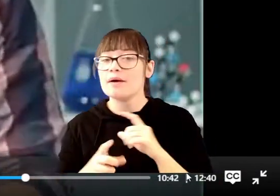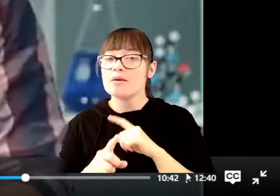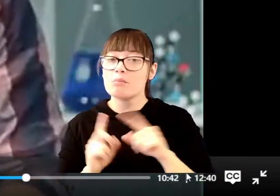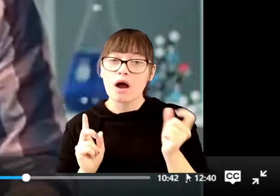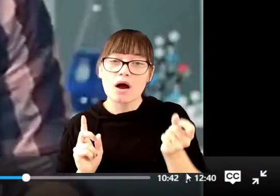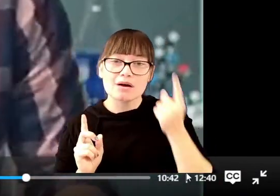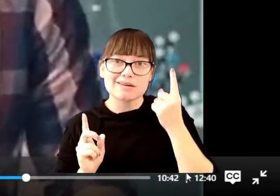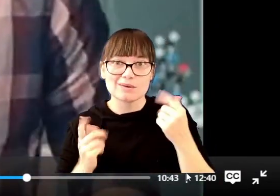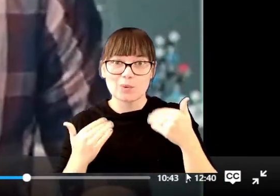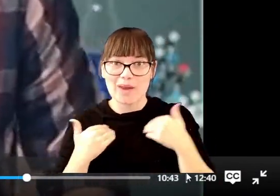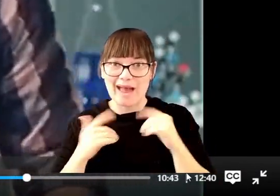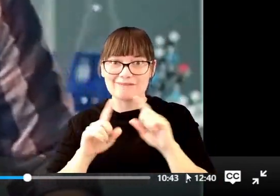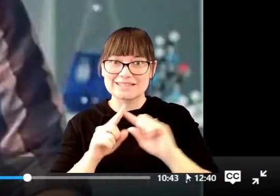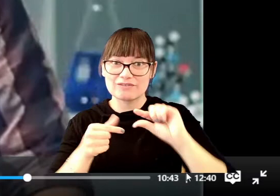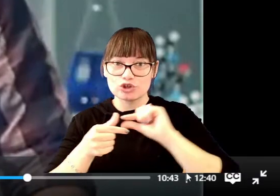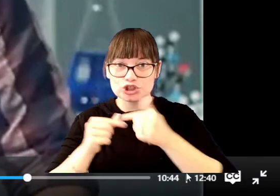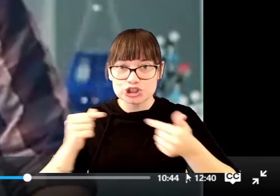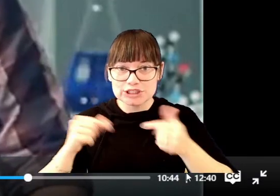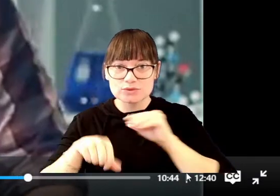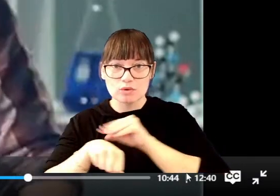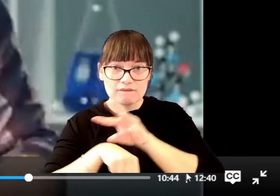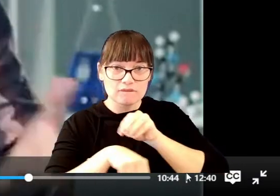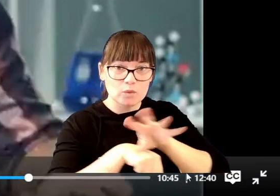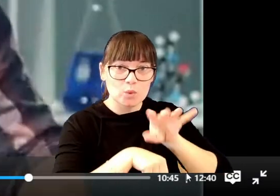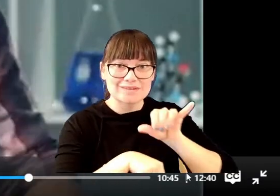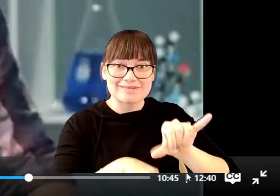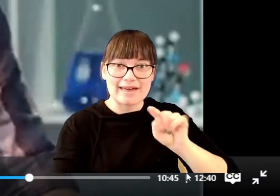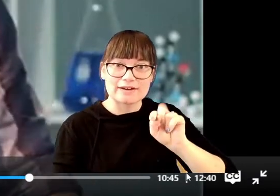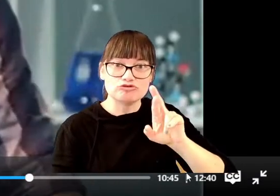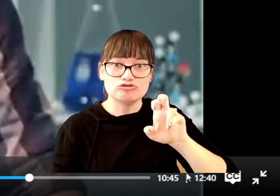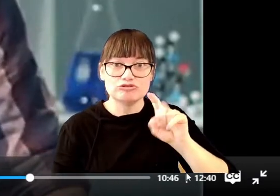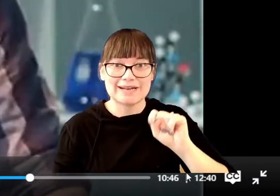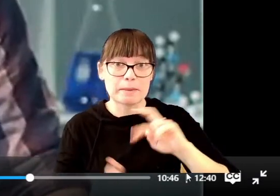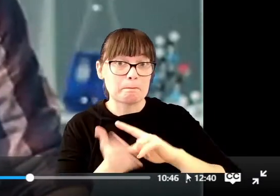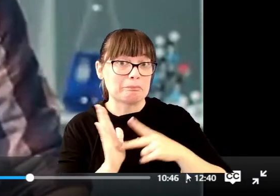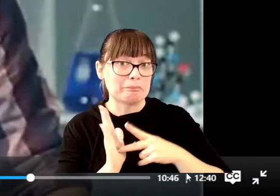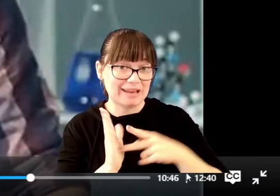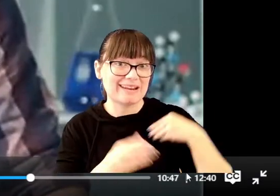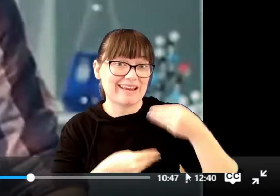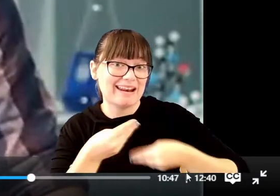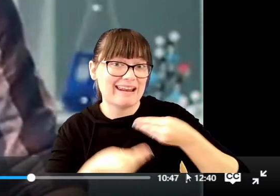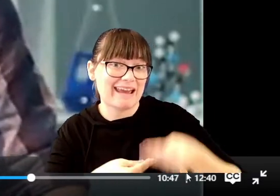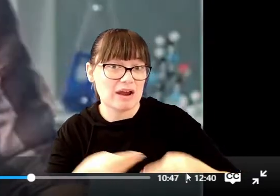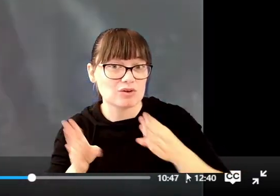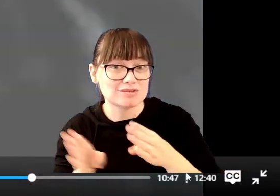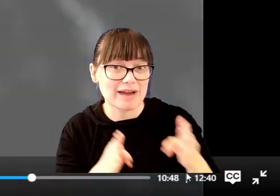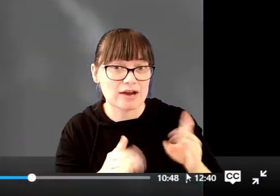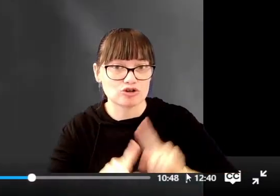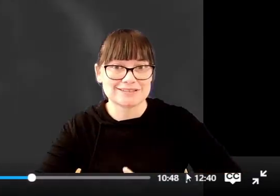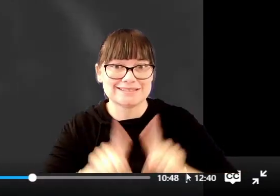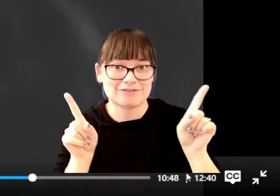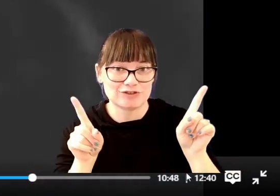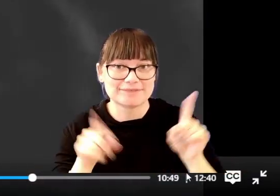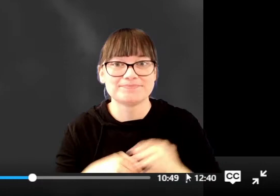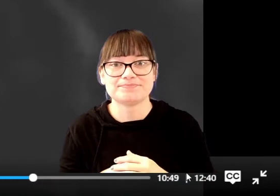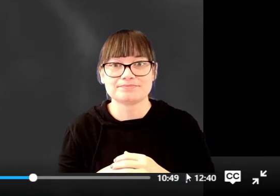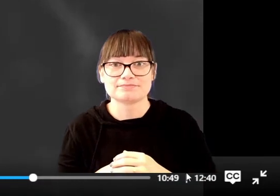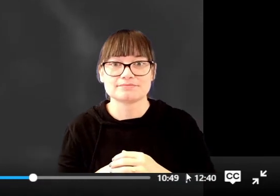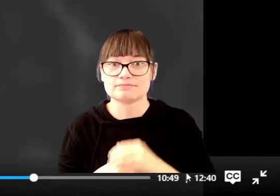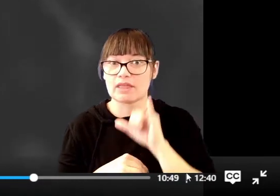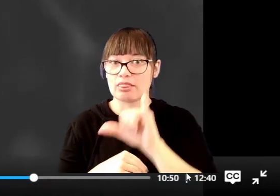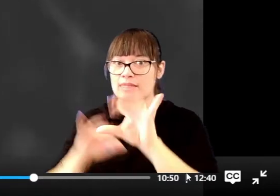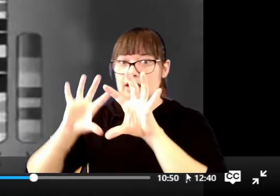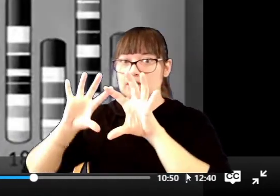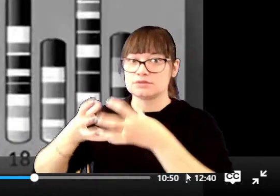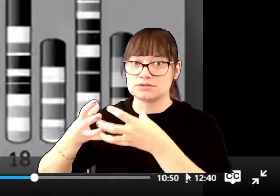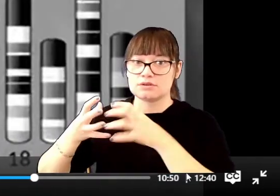a lot of genes that contribute to that trait, that makes that inheritance pattern that much different. So those are all autosomal. Those occur